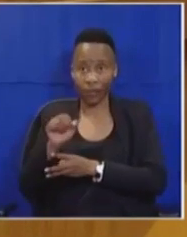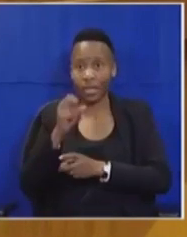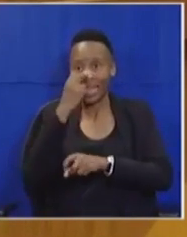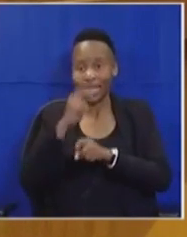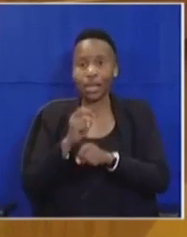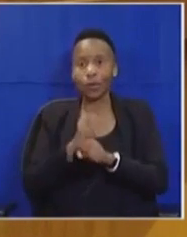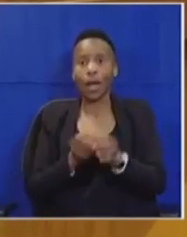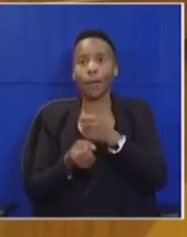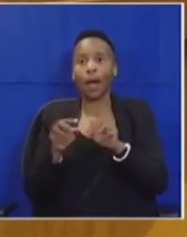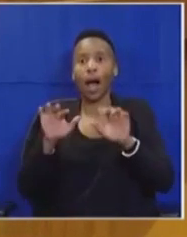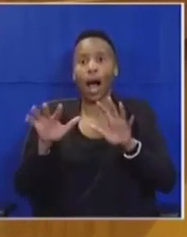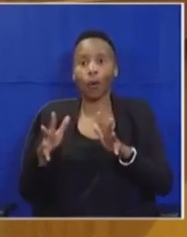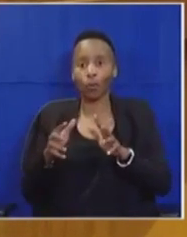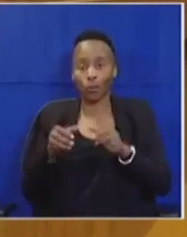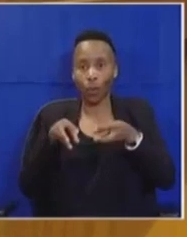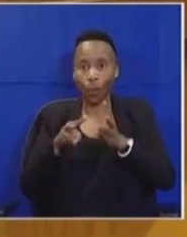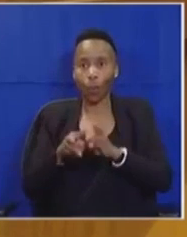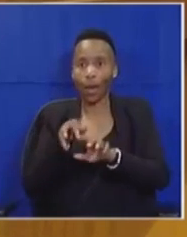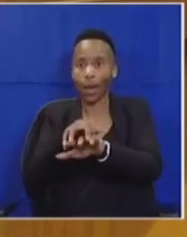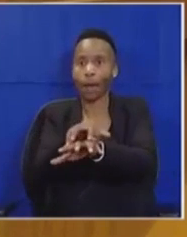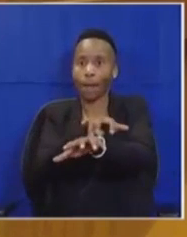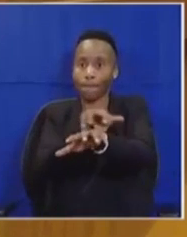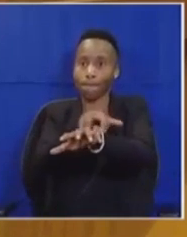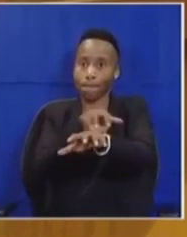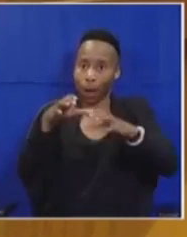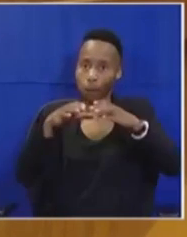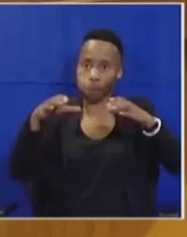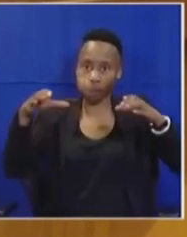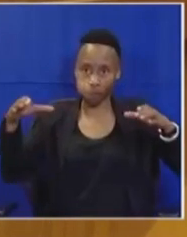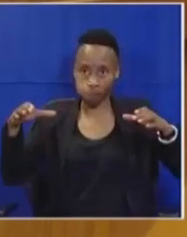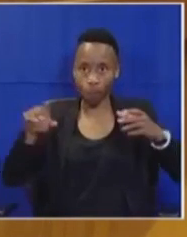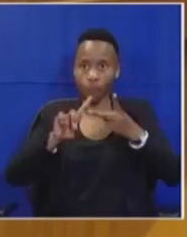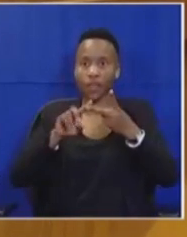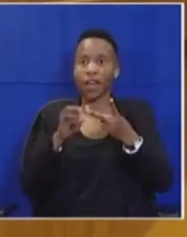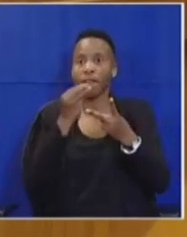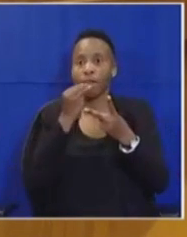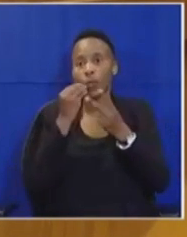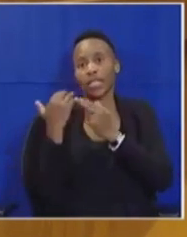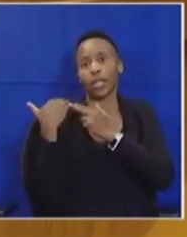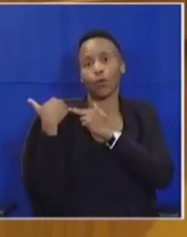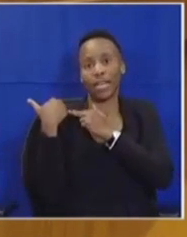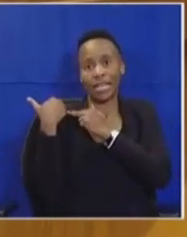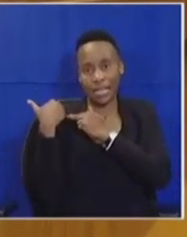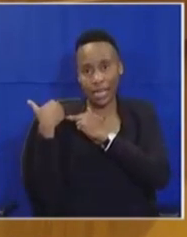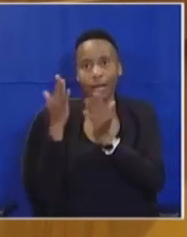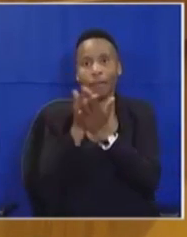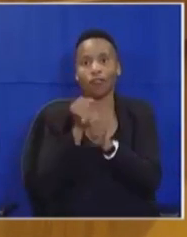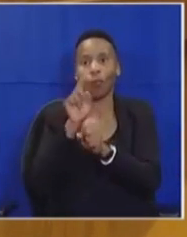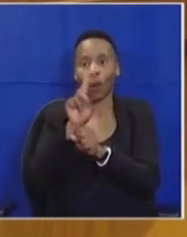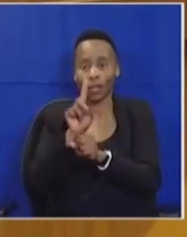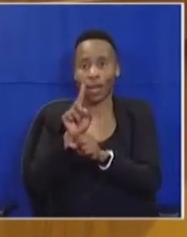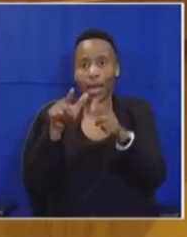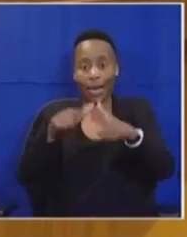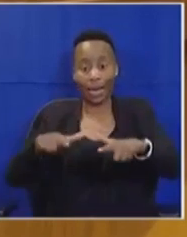production, improves food security, and ensures that the land is returned to those from